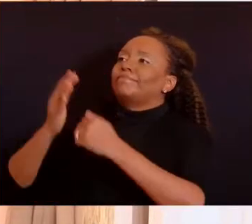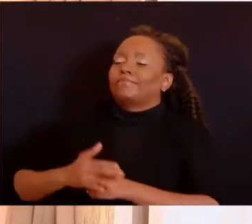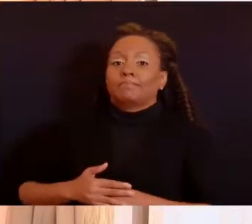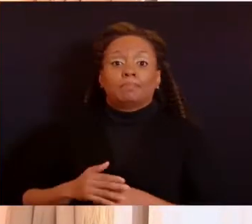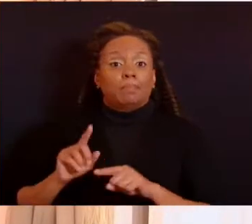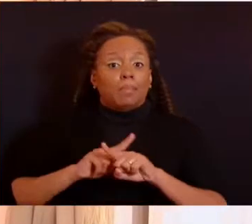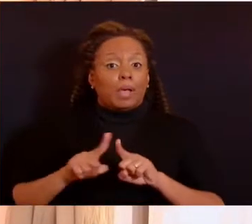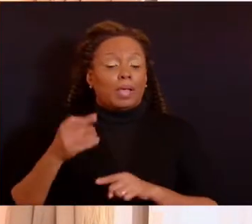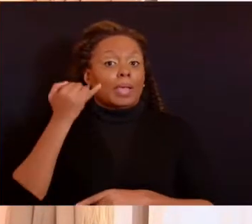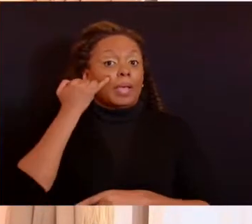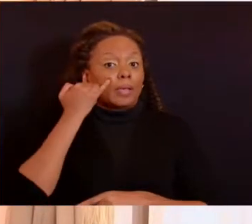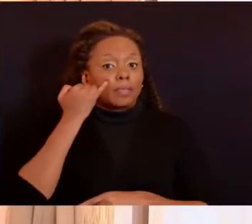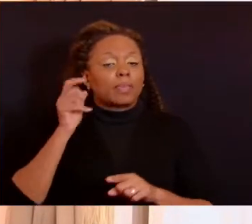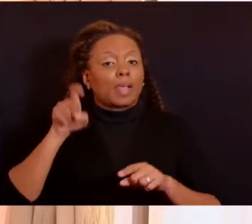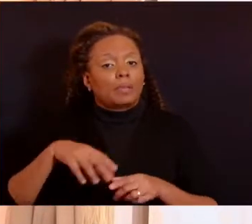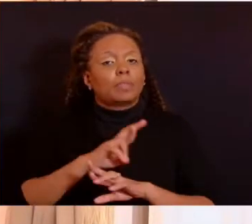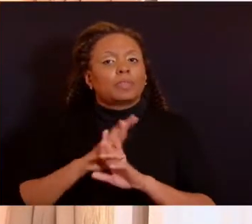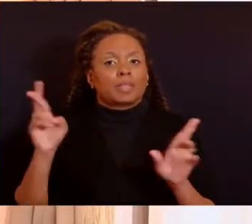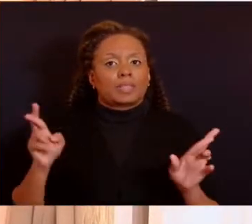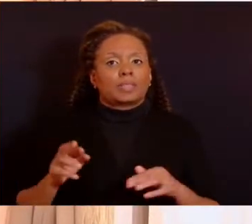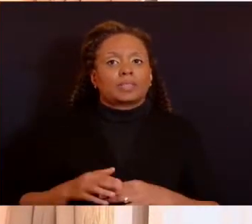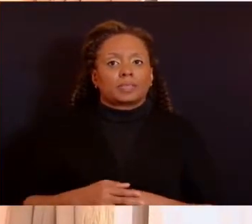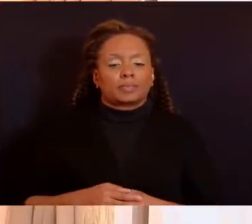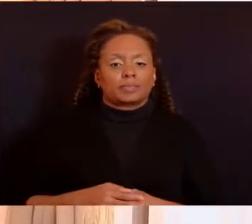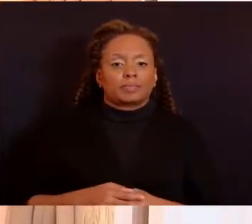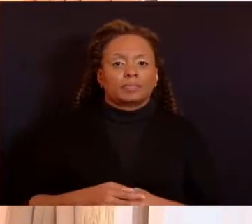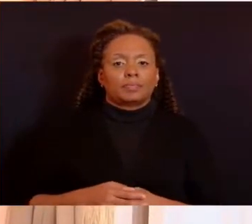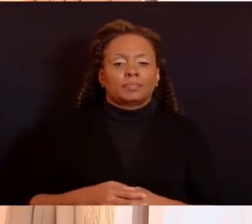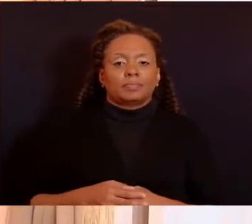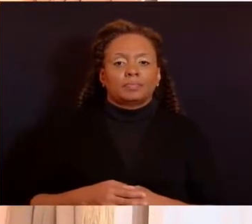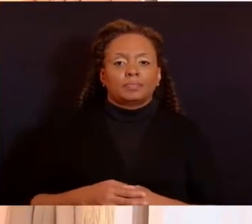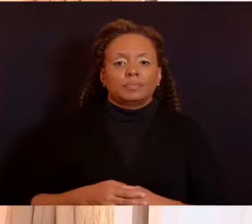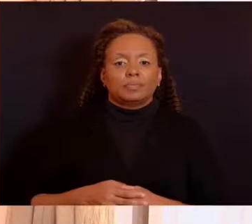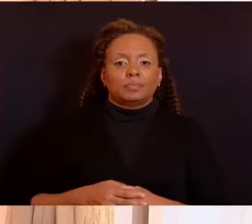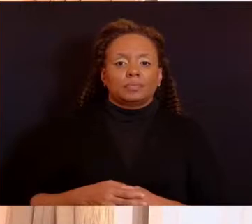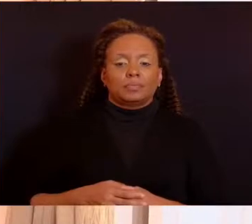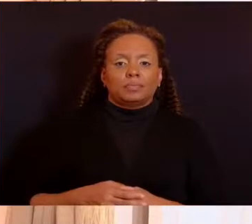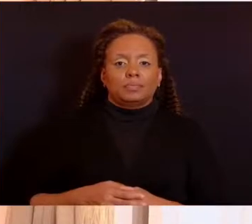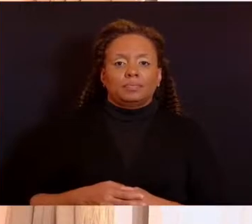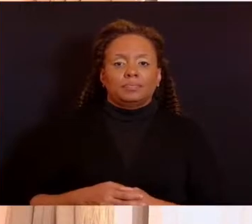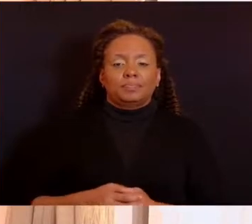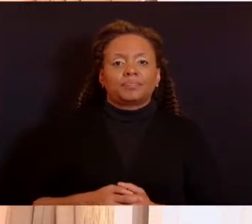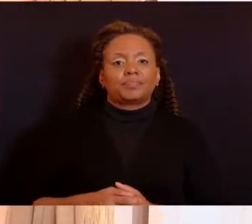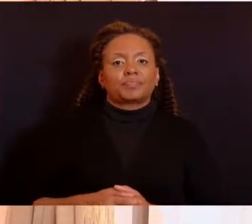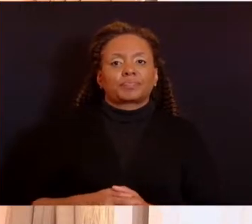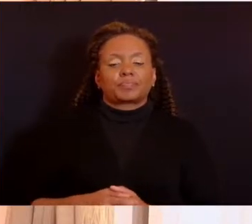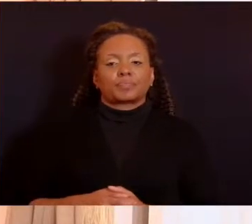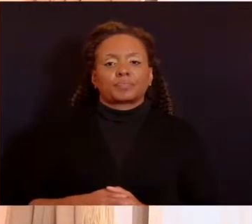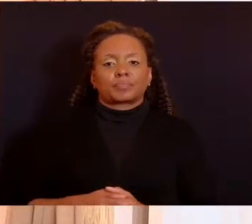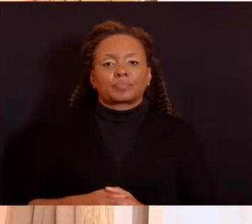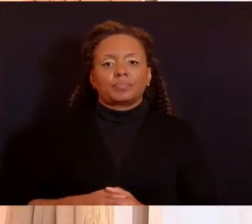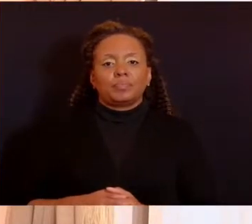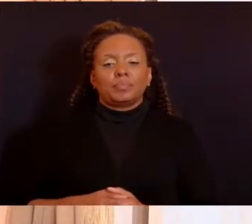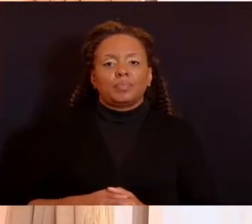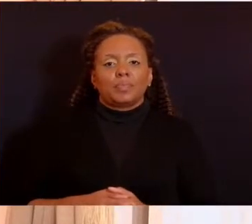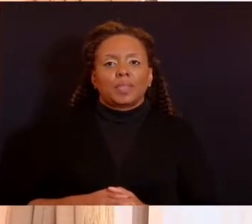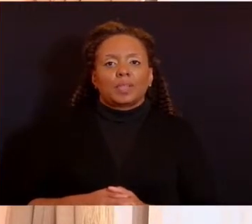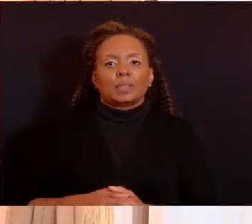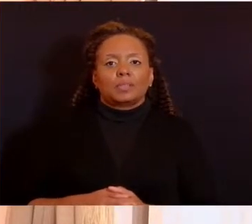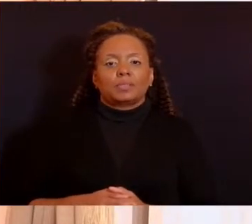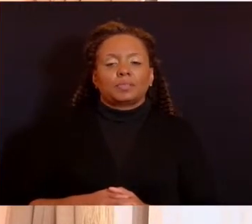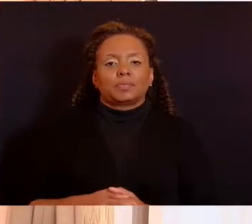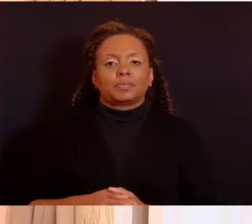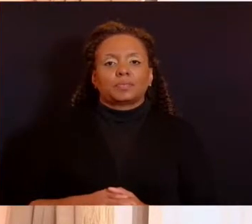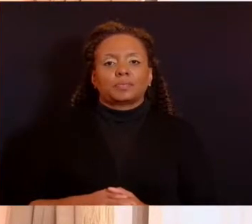to be ready in the event that it happens. And therefore, if we know, and what is not making front